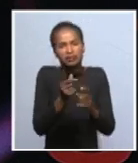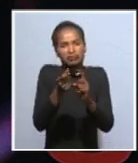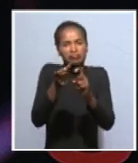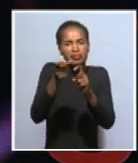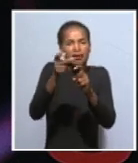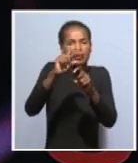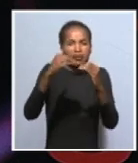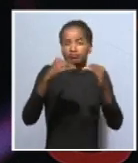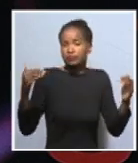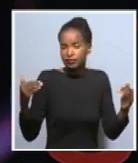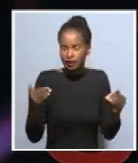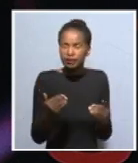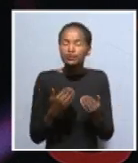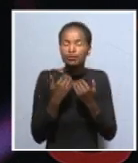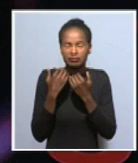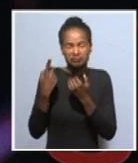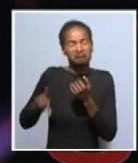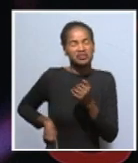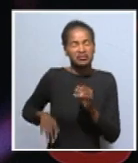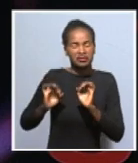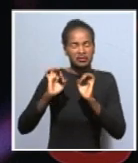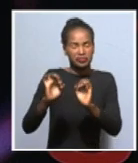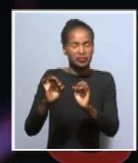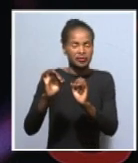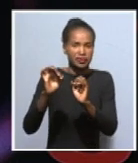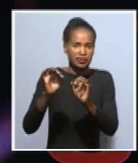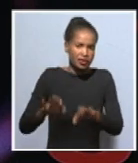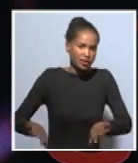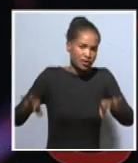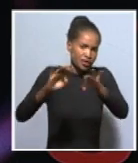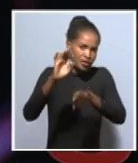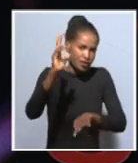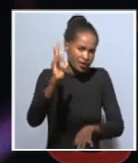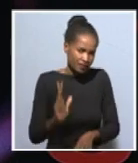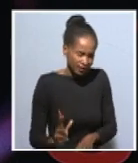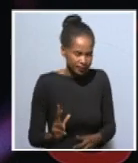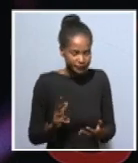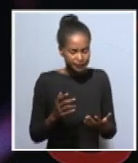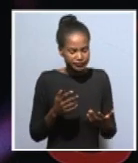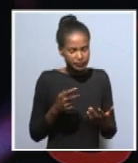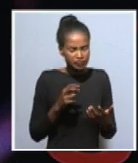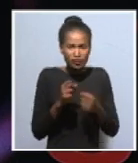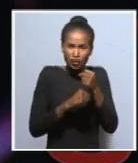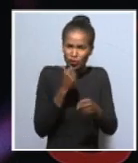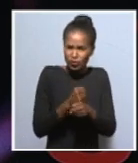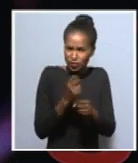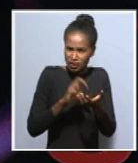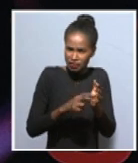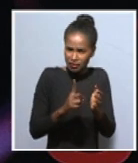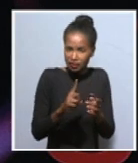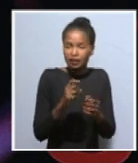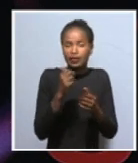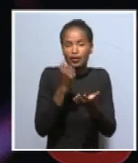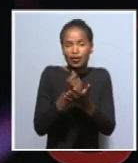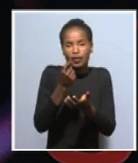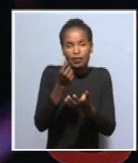product. So I think that is a benefit. And in fact, what it means per annum, what the